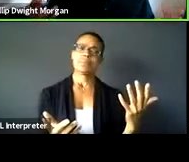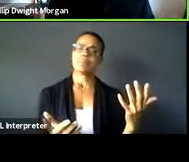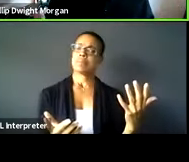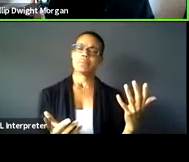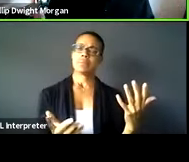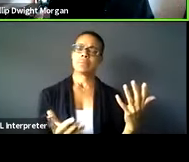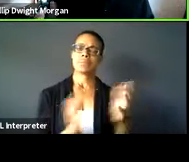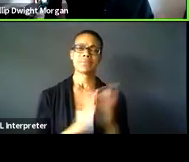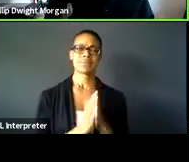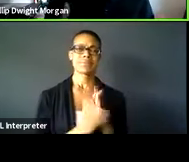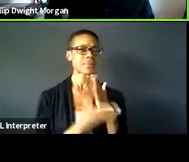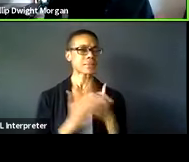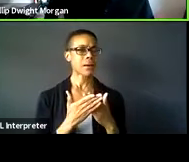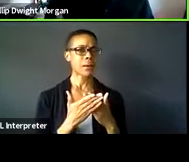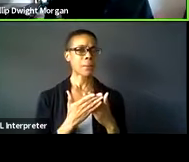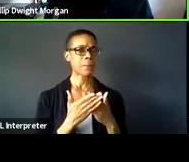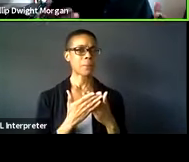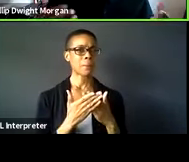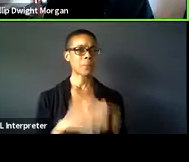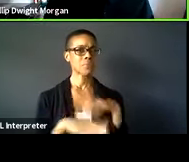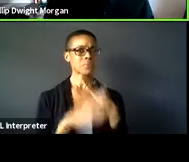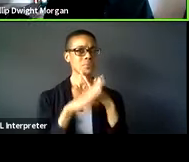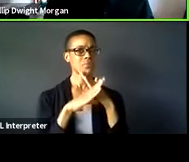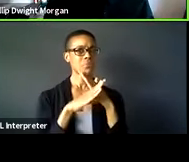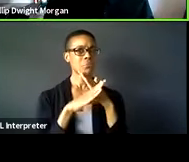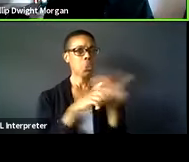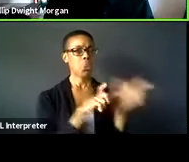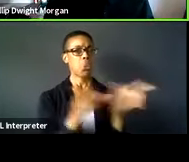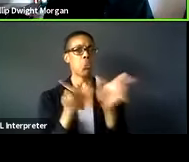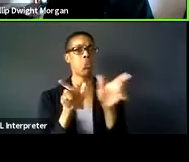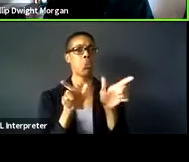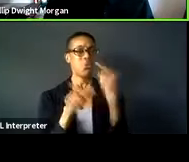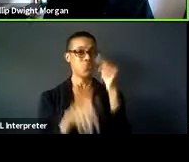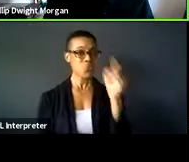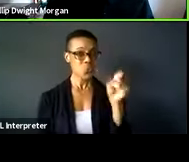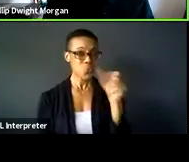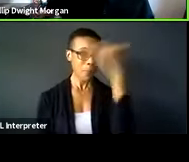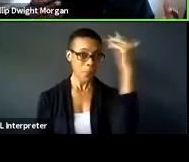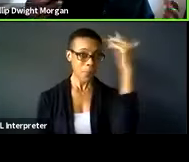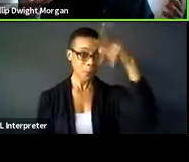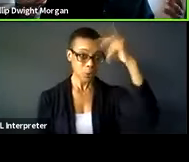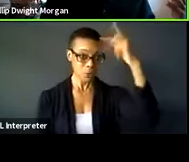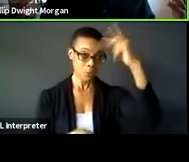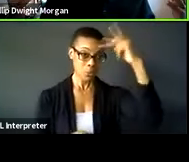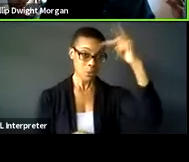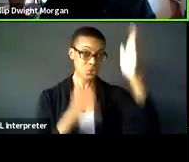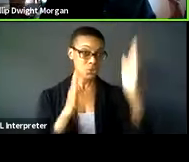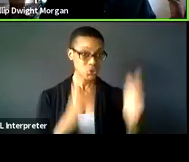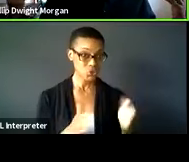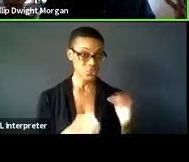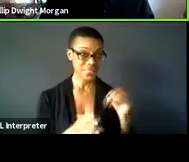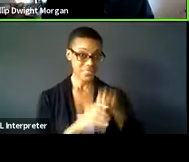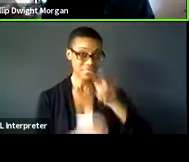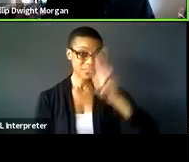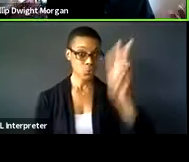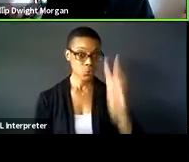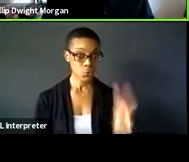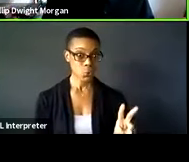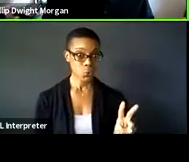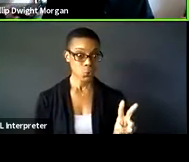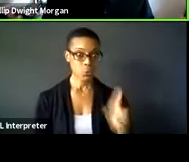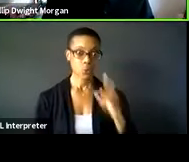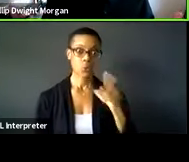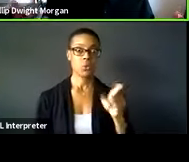what are some of the obstacles that you've encountered as a Black politician in Victoria who is fighting on a